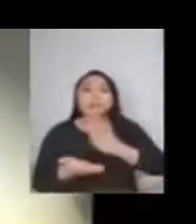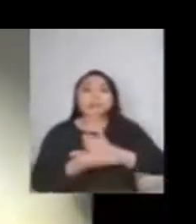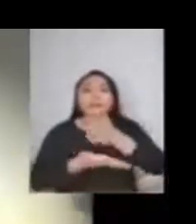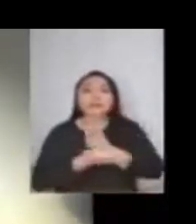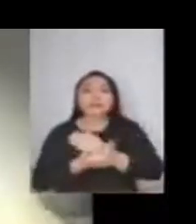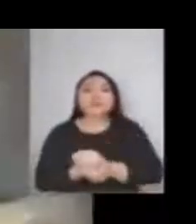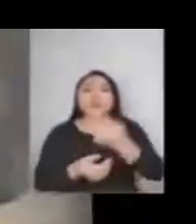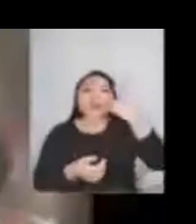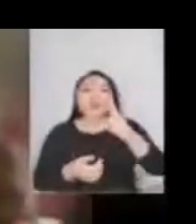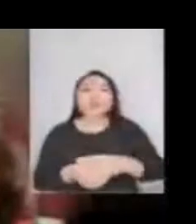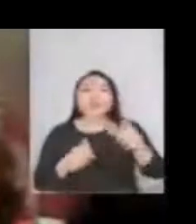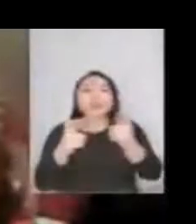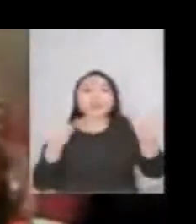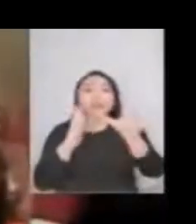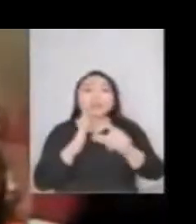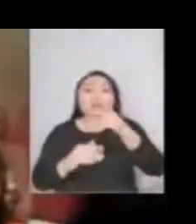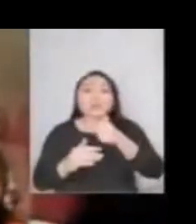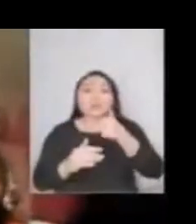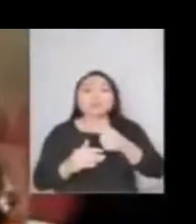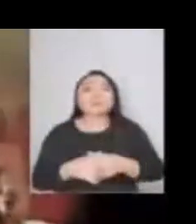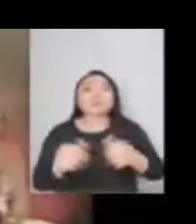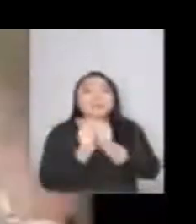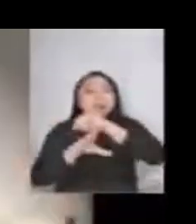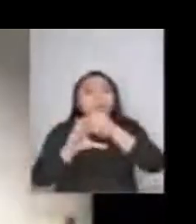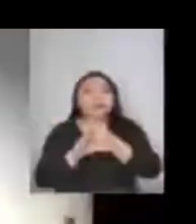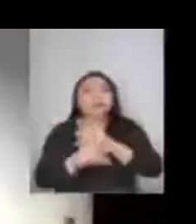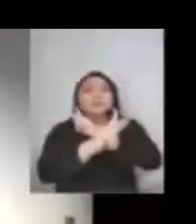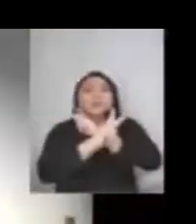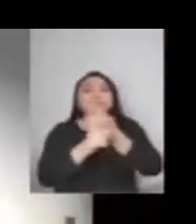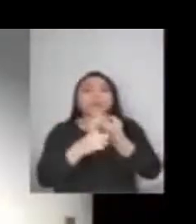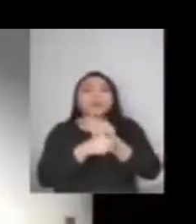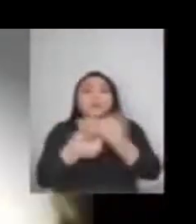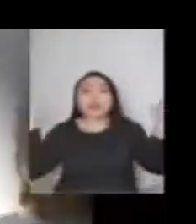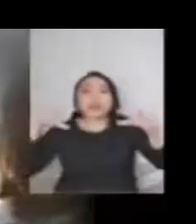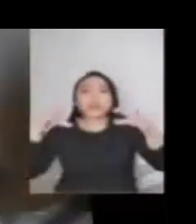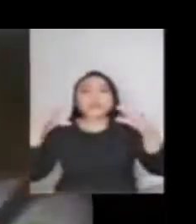policy-making and coordinating body on women and gender equality concerns, and the